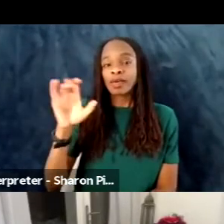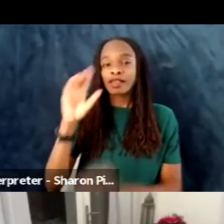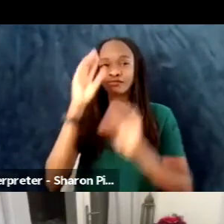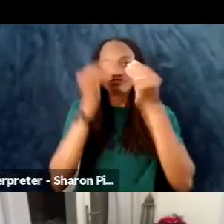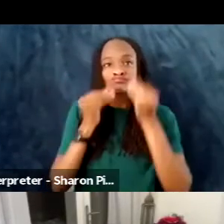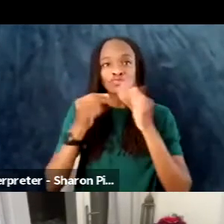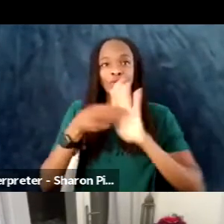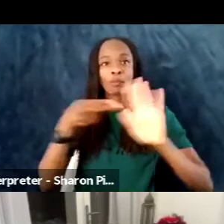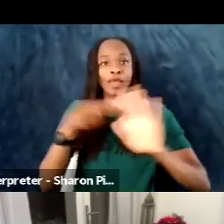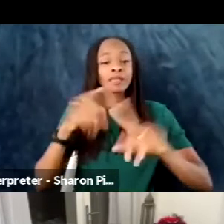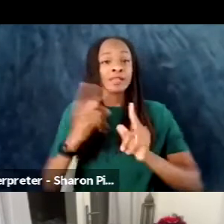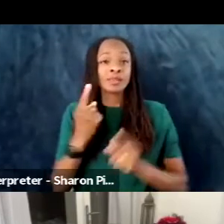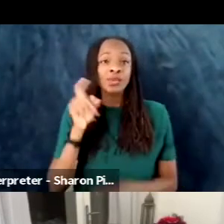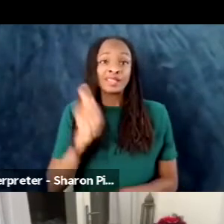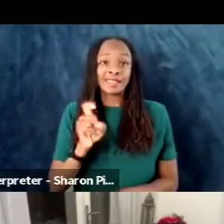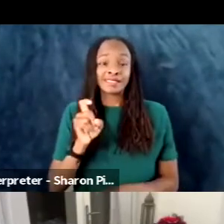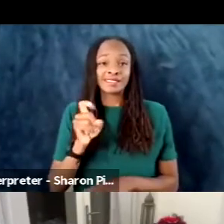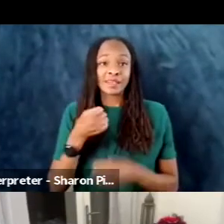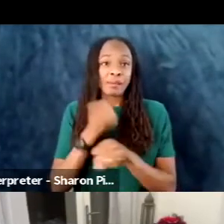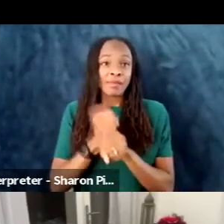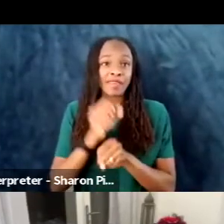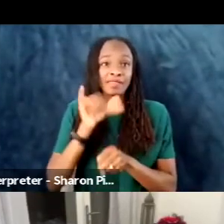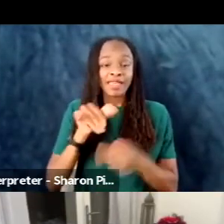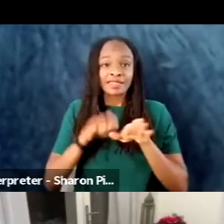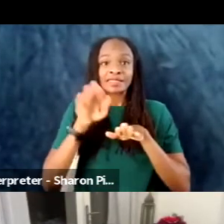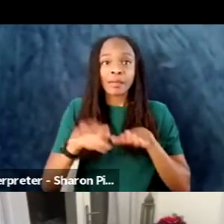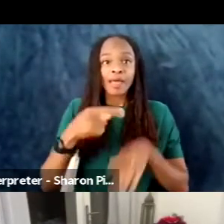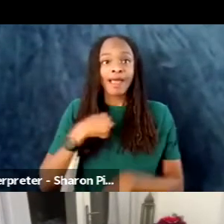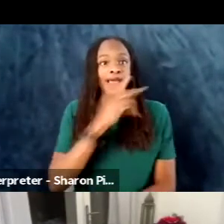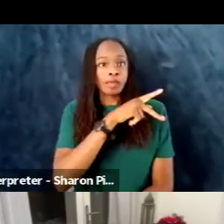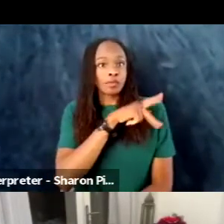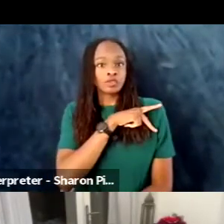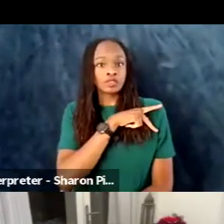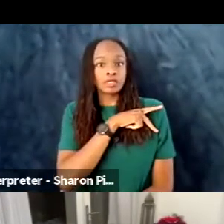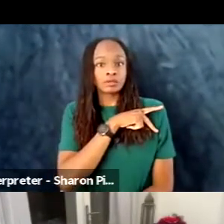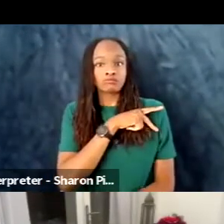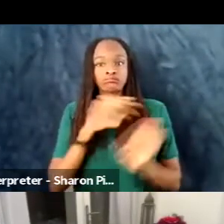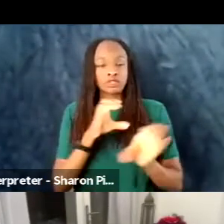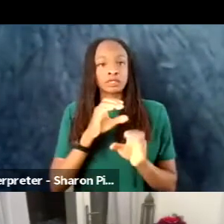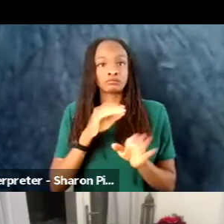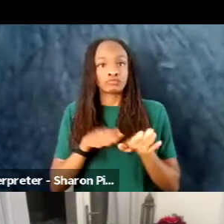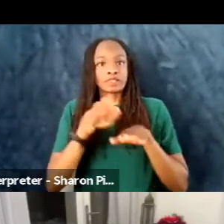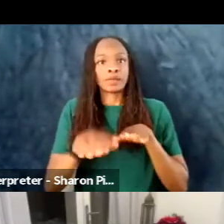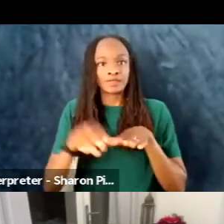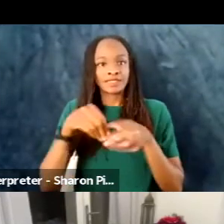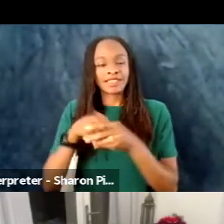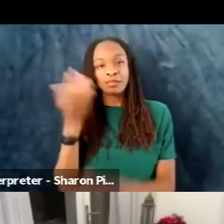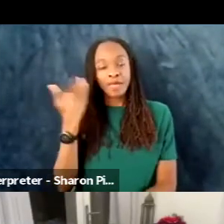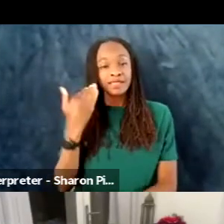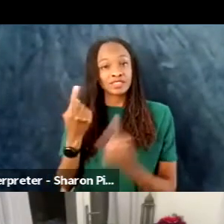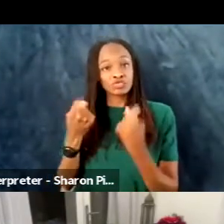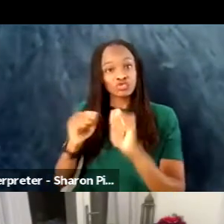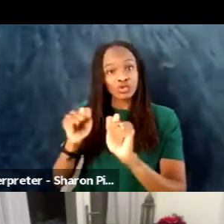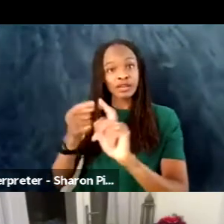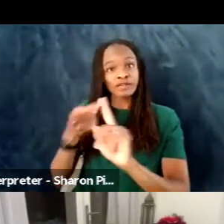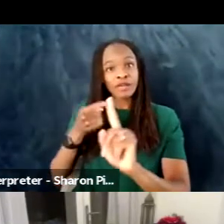take the step. I have personally taken steps in the past. They were attempted by my